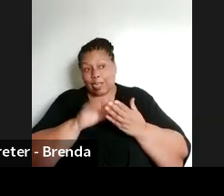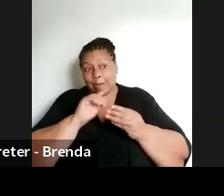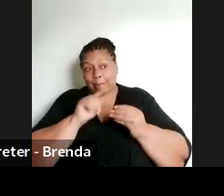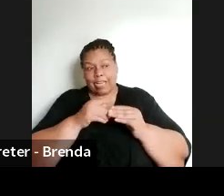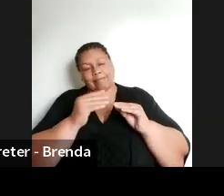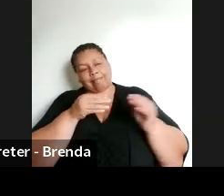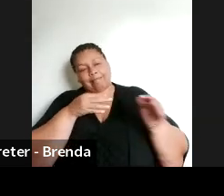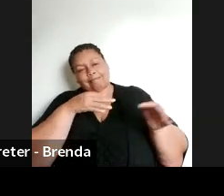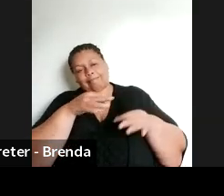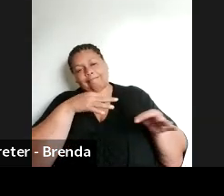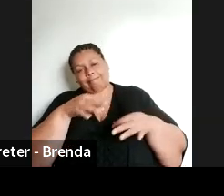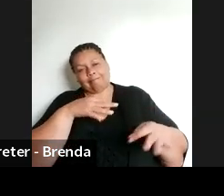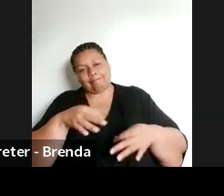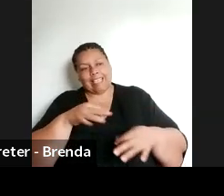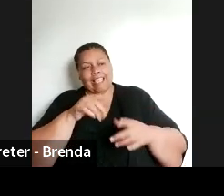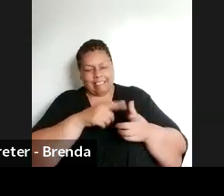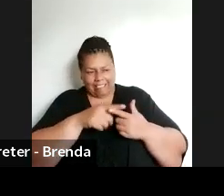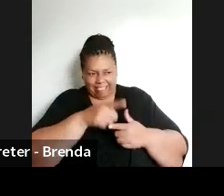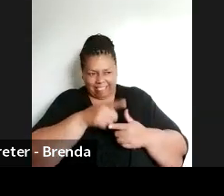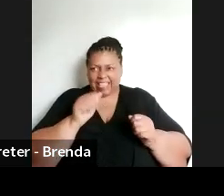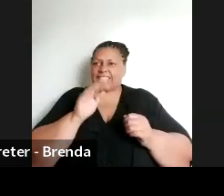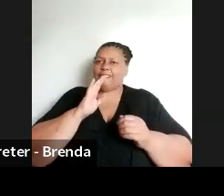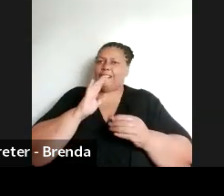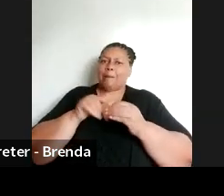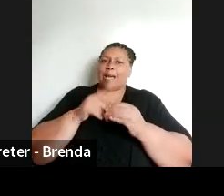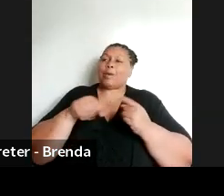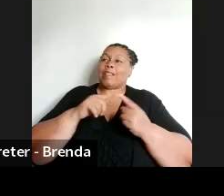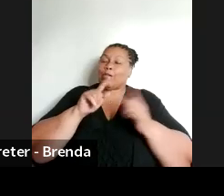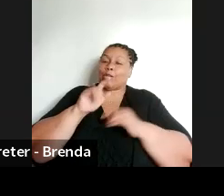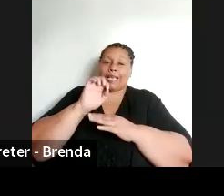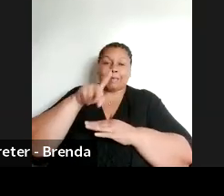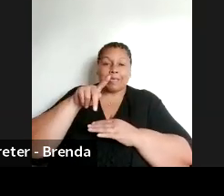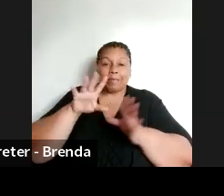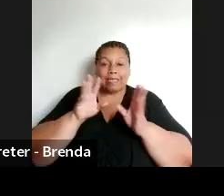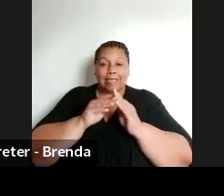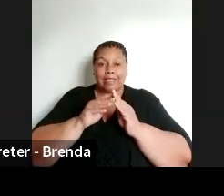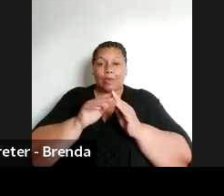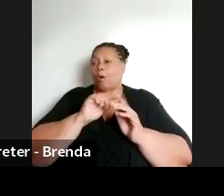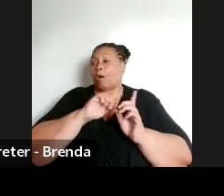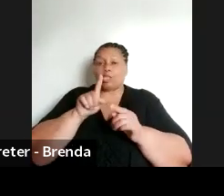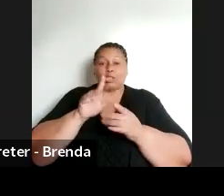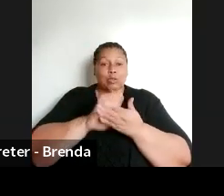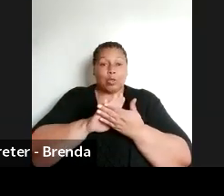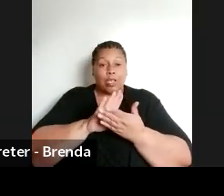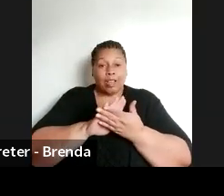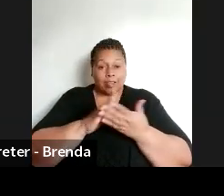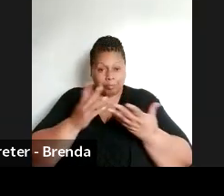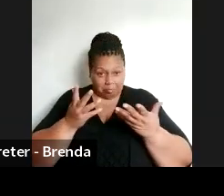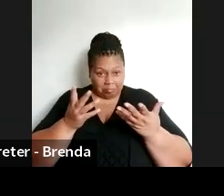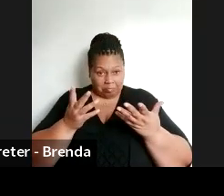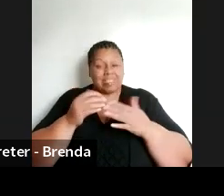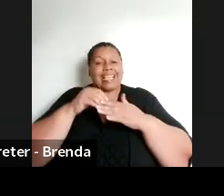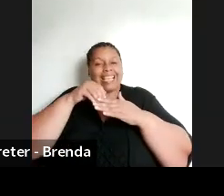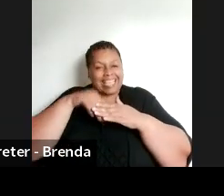in school when they go to their IEP meetings. And so I really think like getting into the schools can really